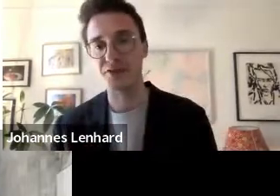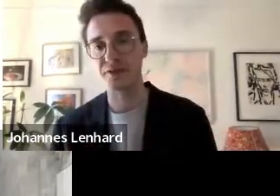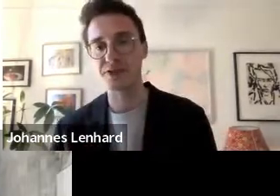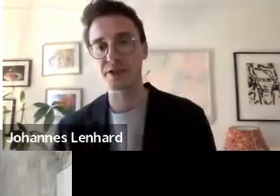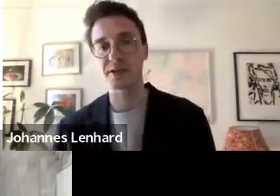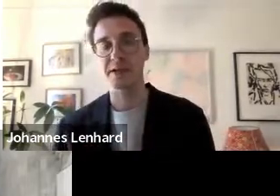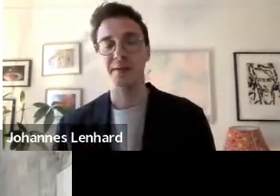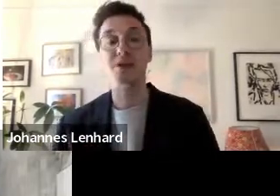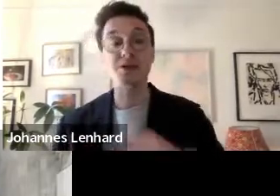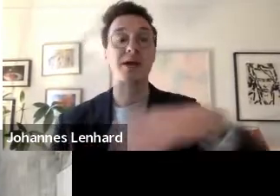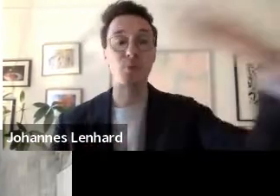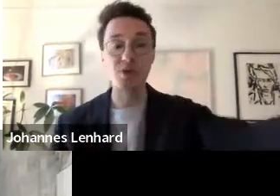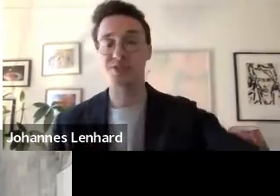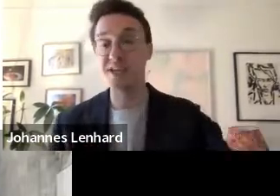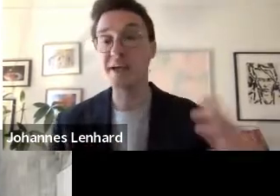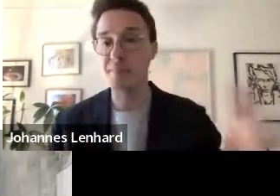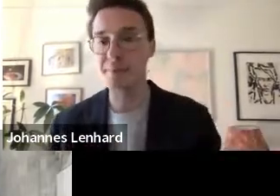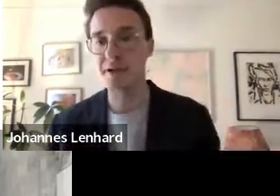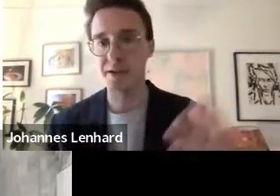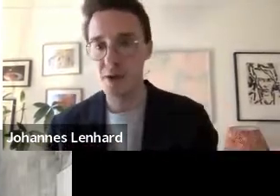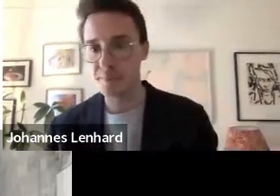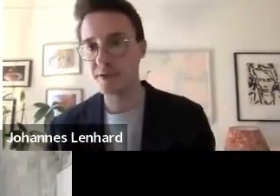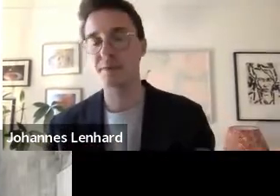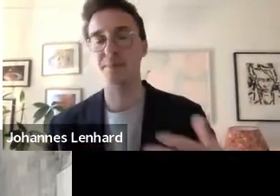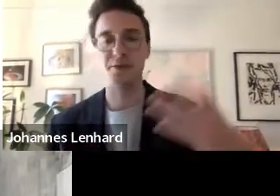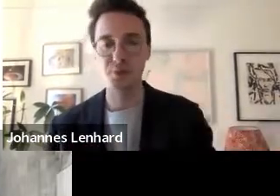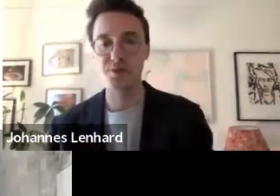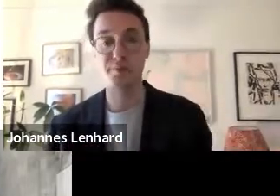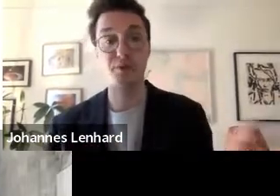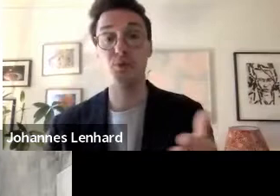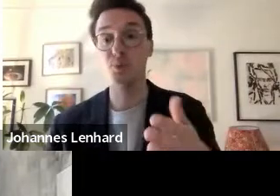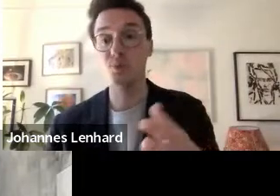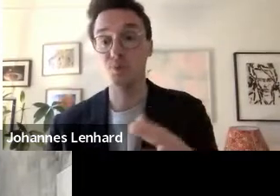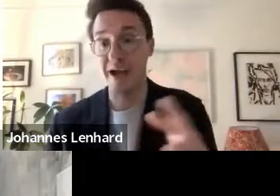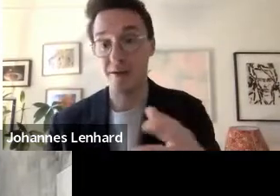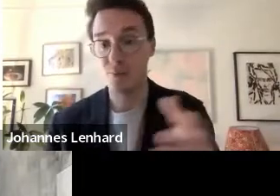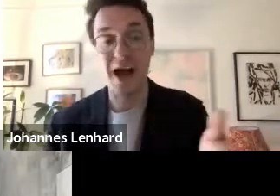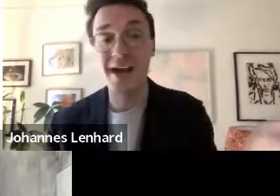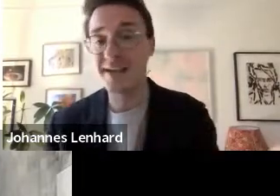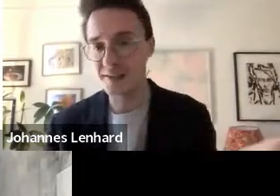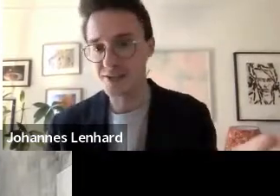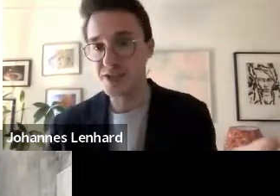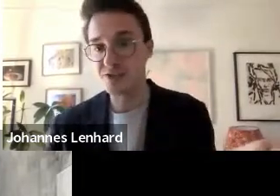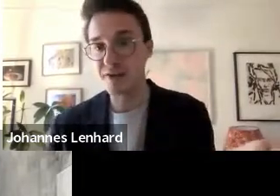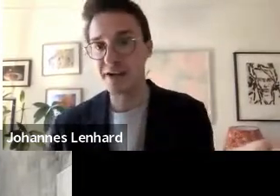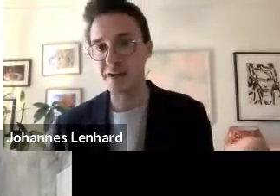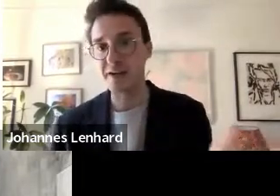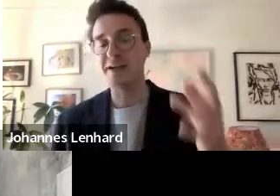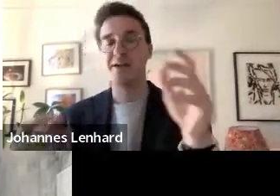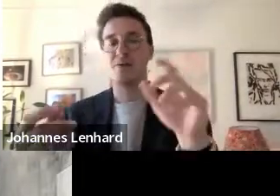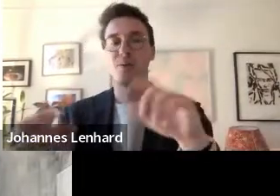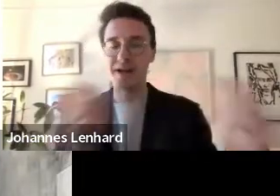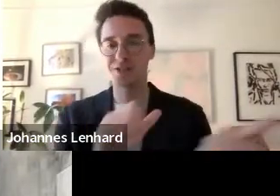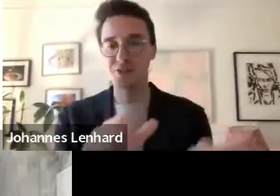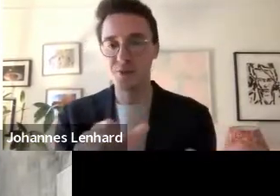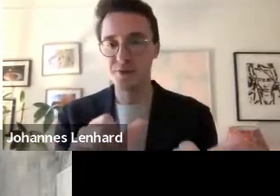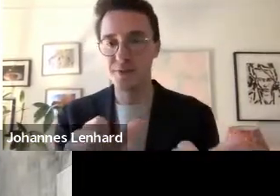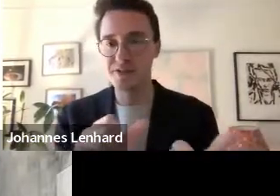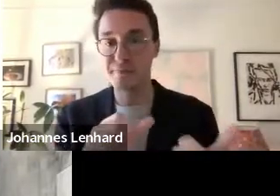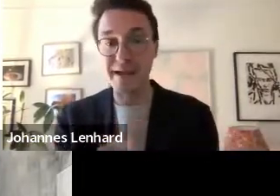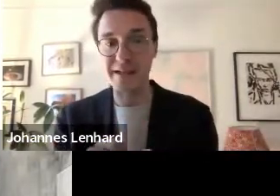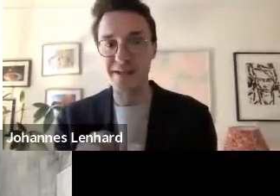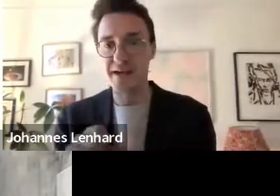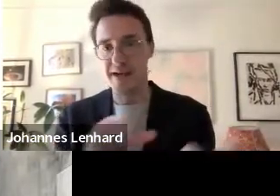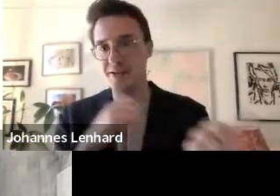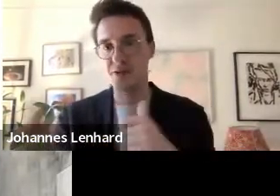ethnography, Anthro-vision, because I was seeing people and accompanying people and talking to people who were hiding in this niche regularly. When I saw the